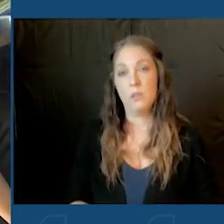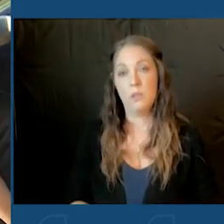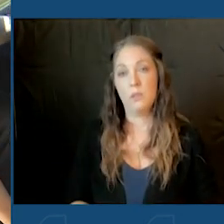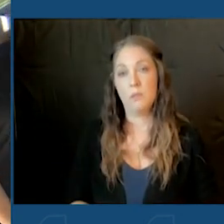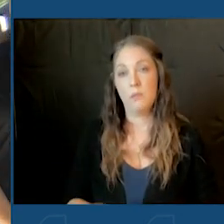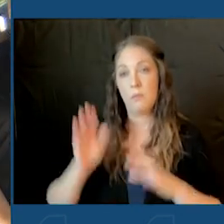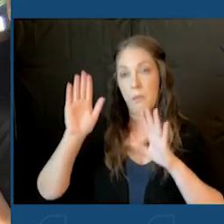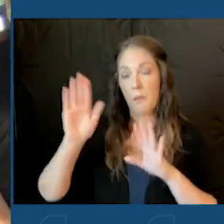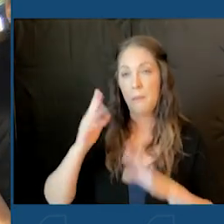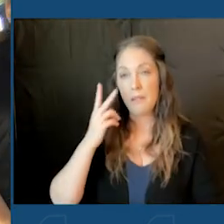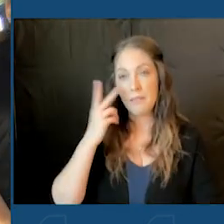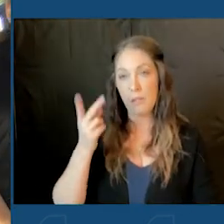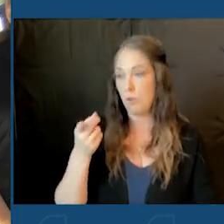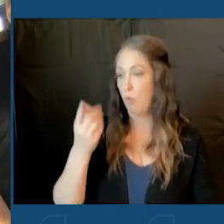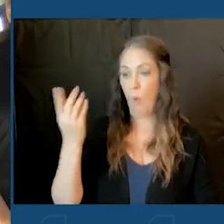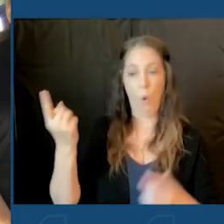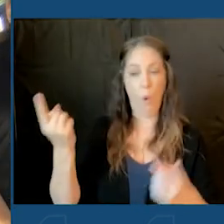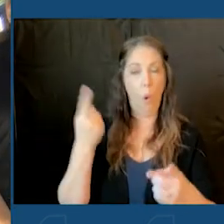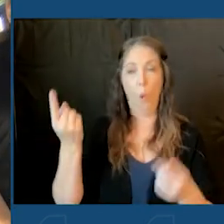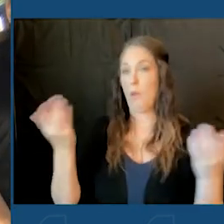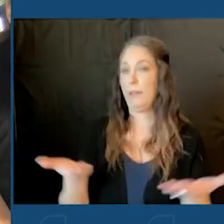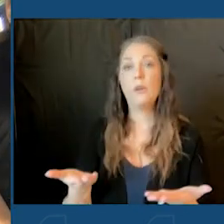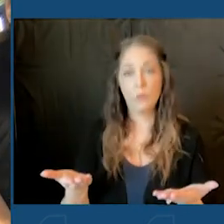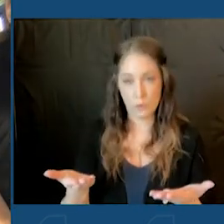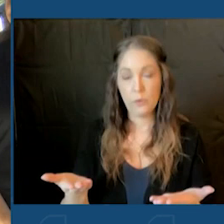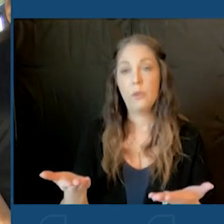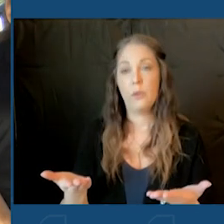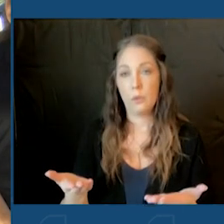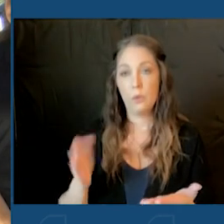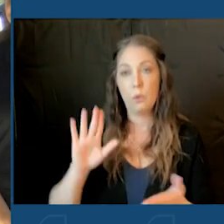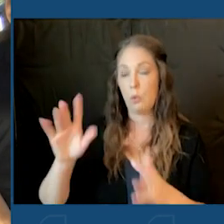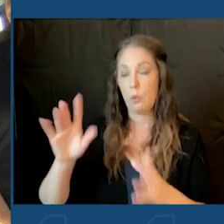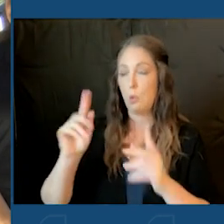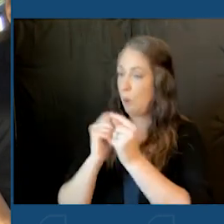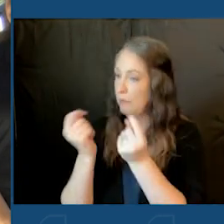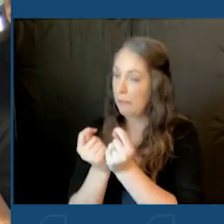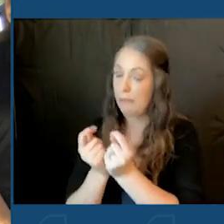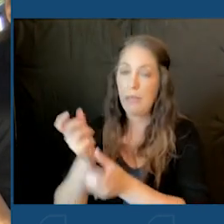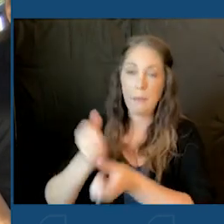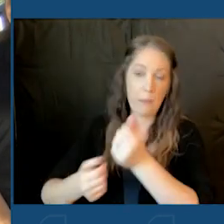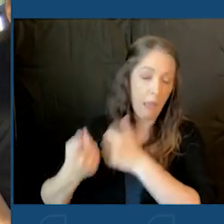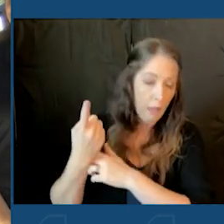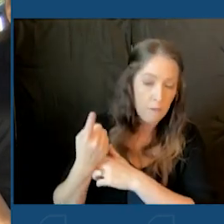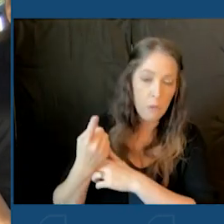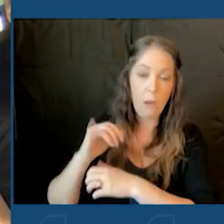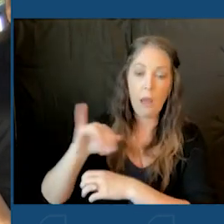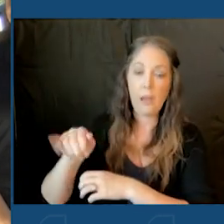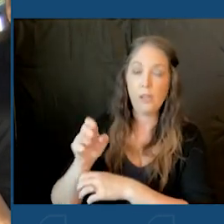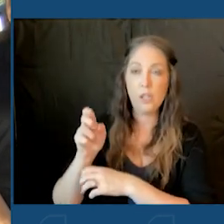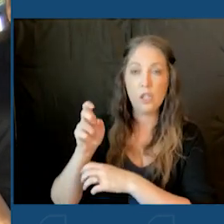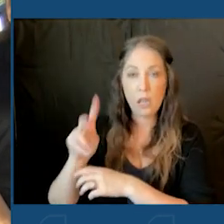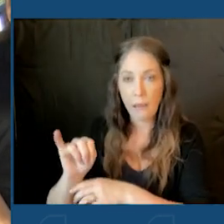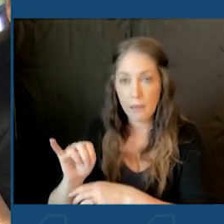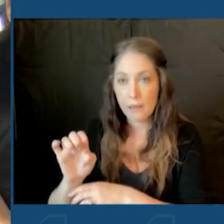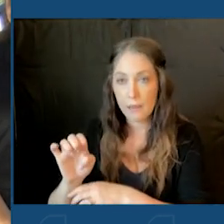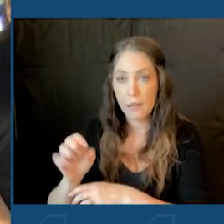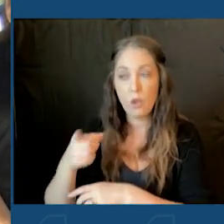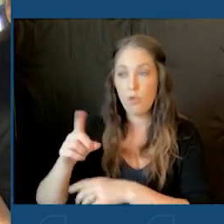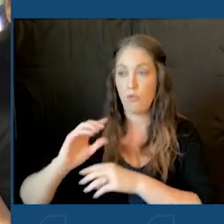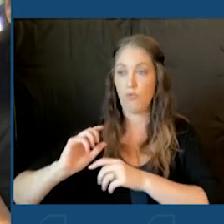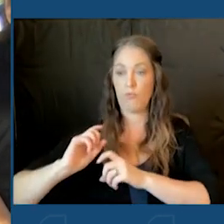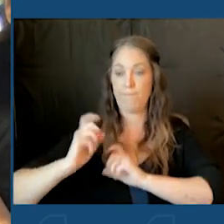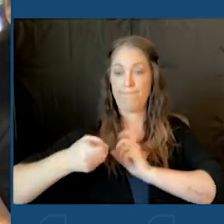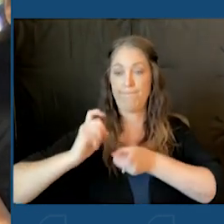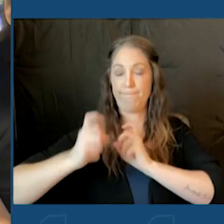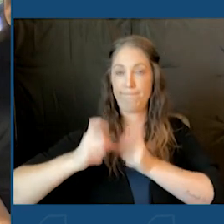see you always on the front lines, but you and your team and Jackie and everybody up here with us, you provided every single resource we needed